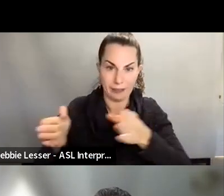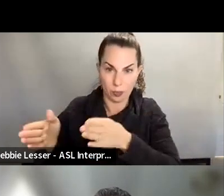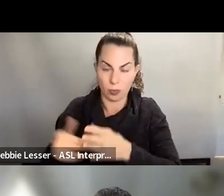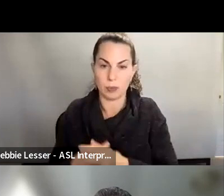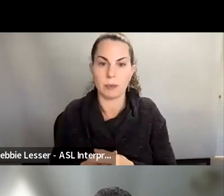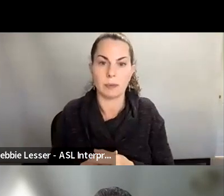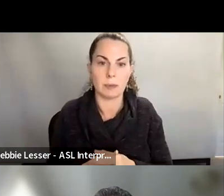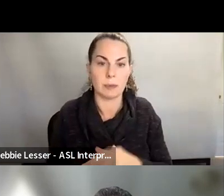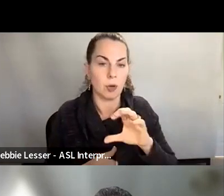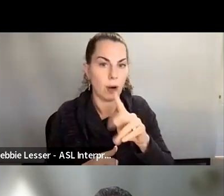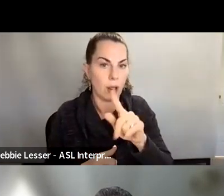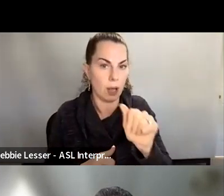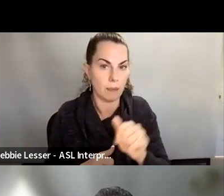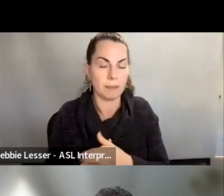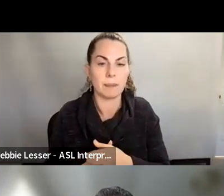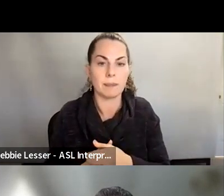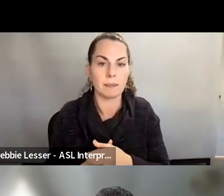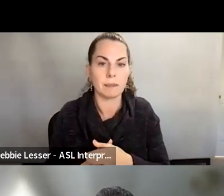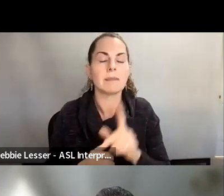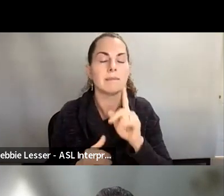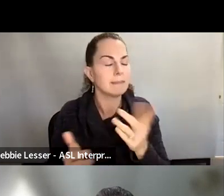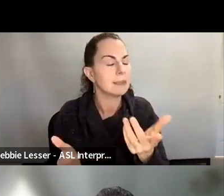I can only tell you that it's repeated